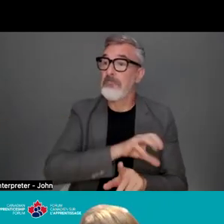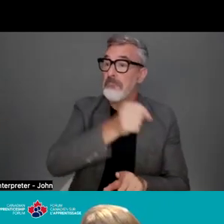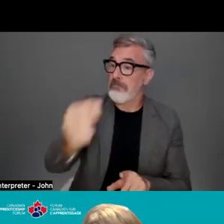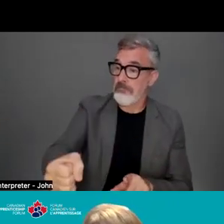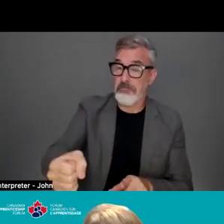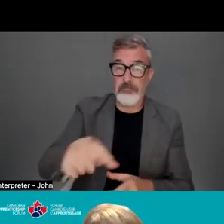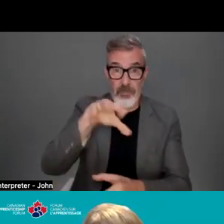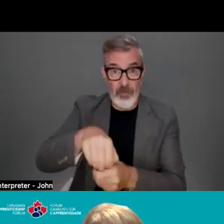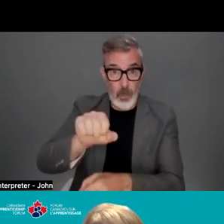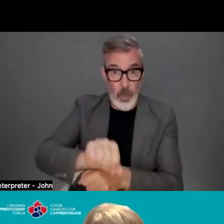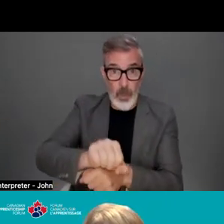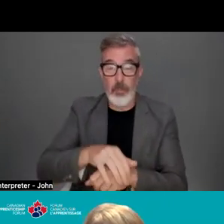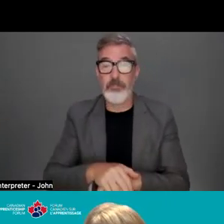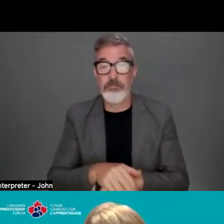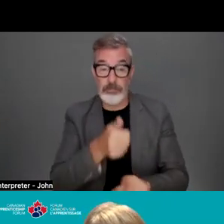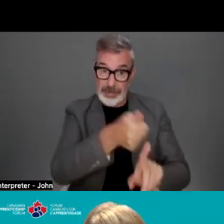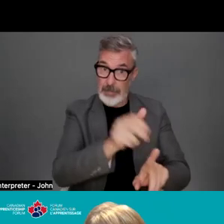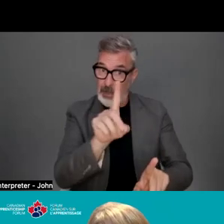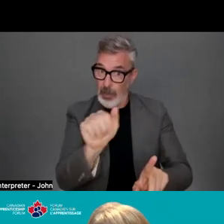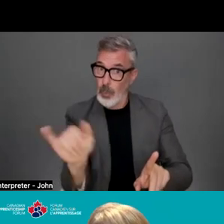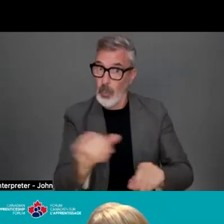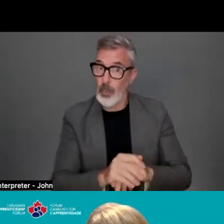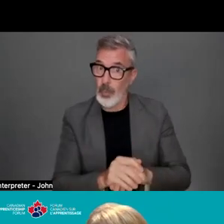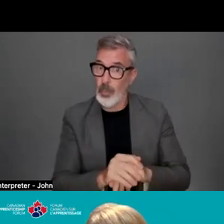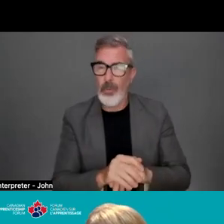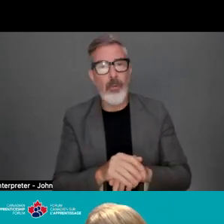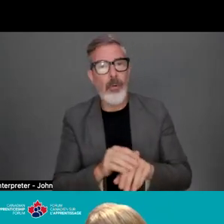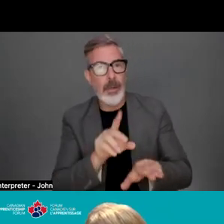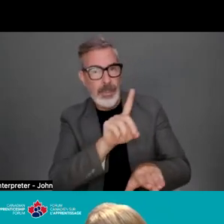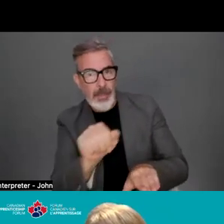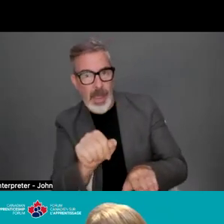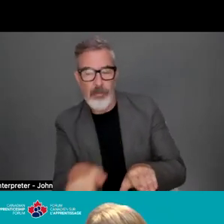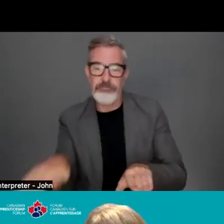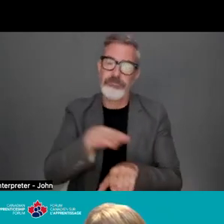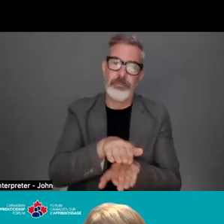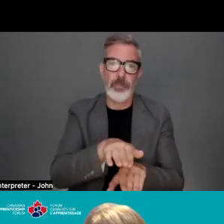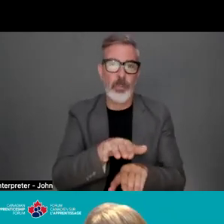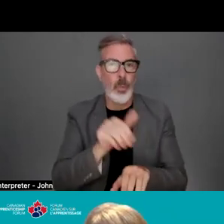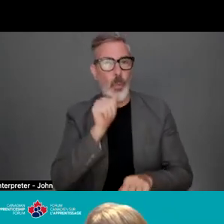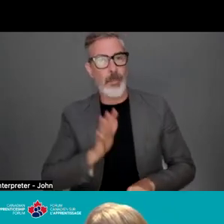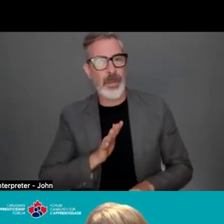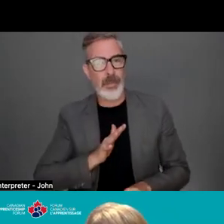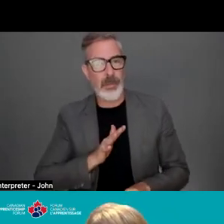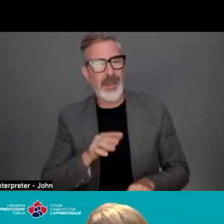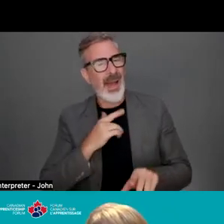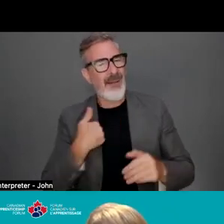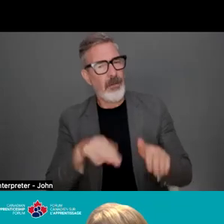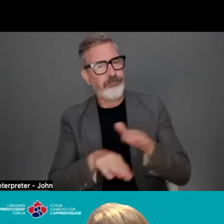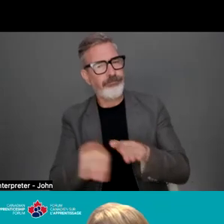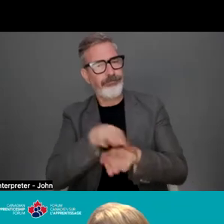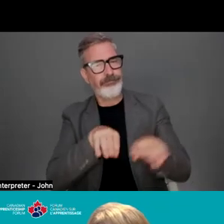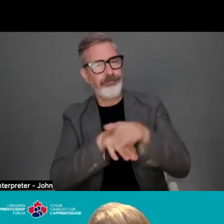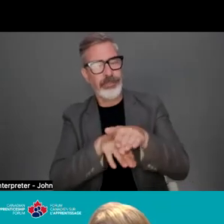trades, you are not letting me bring my whole self to your work. So you need to focus more